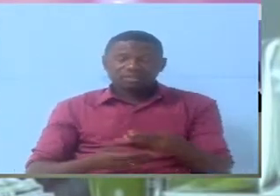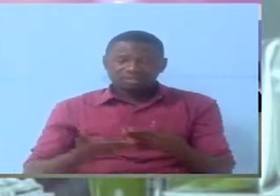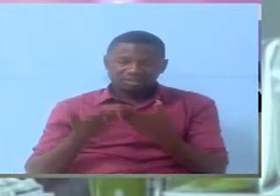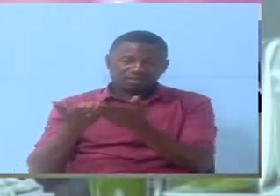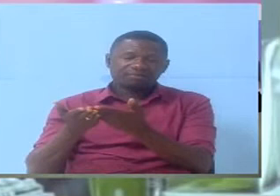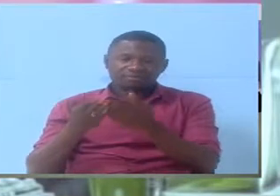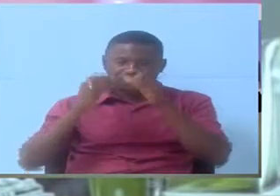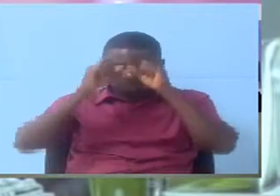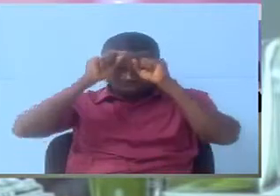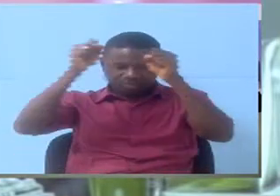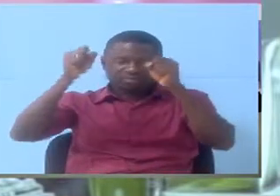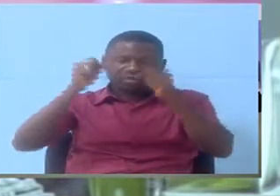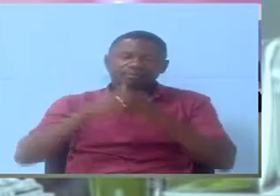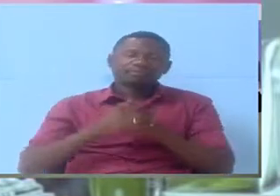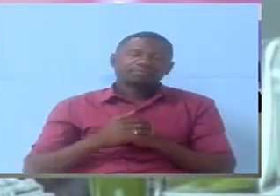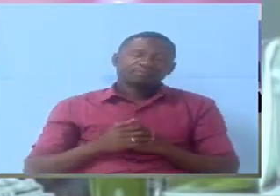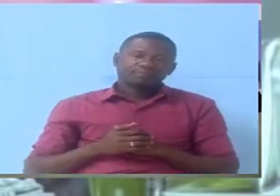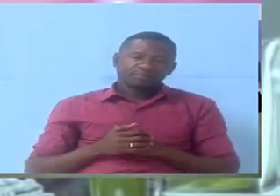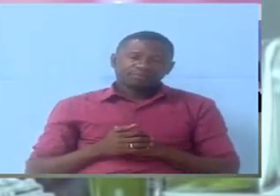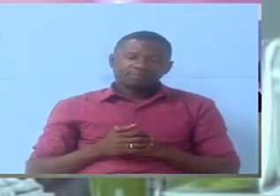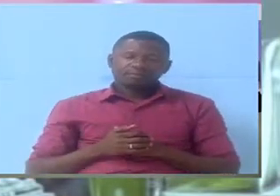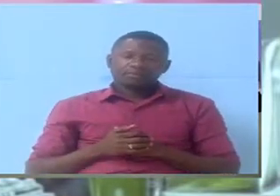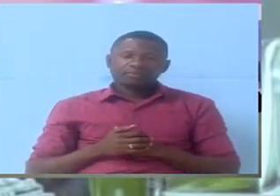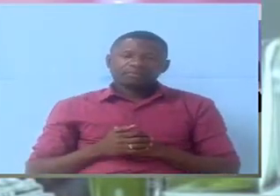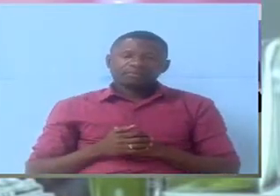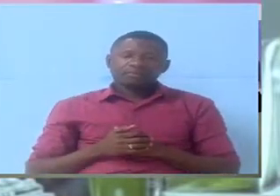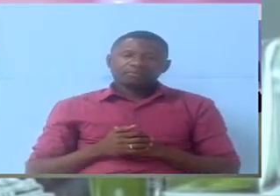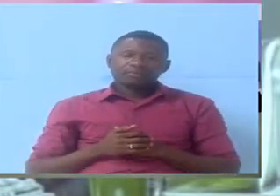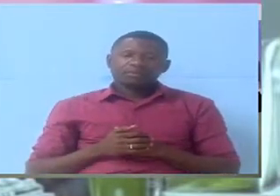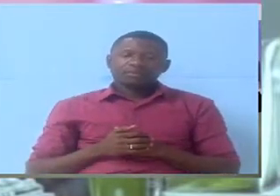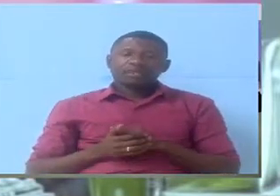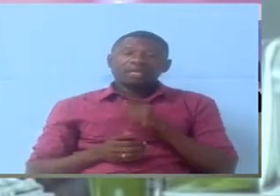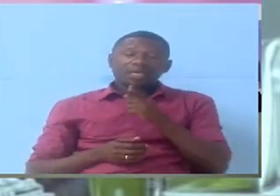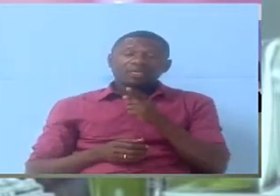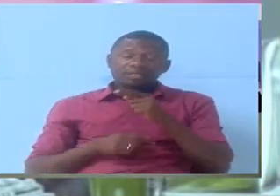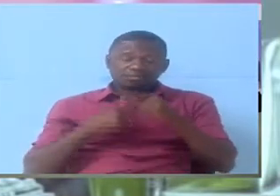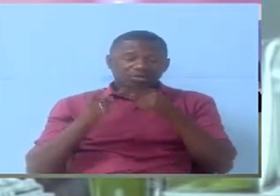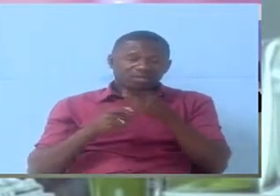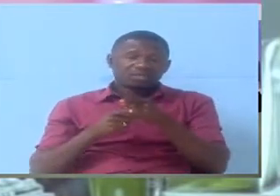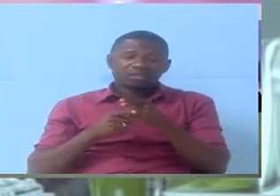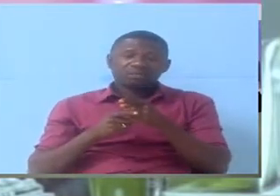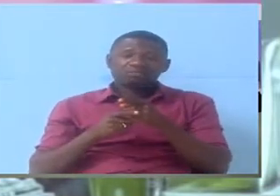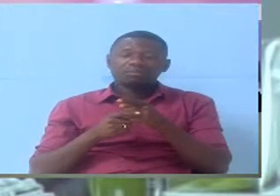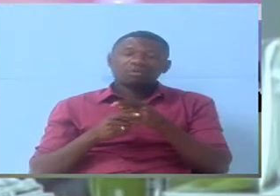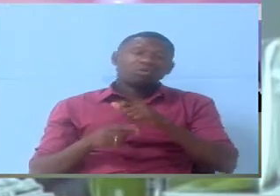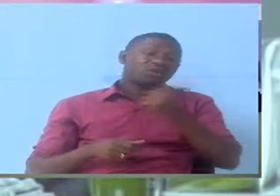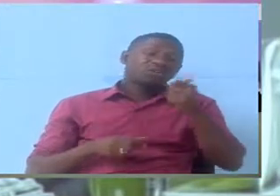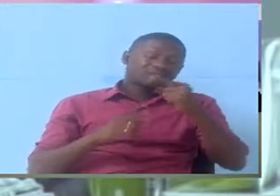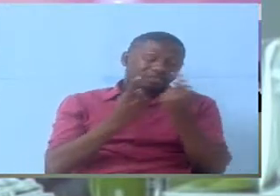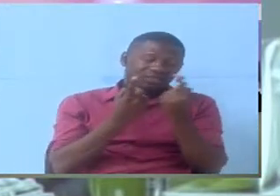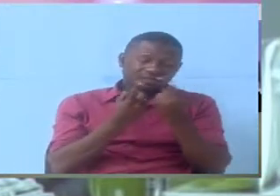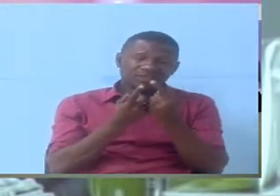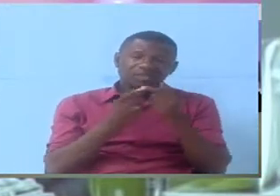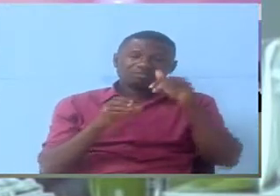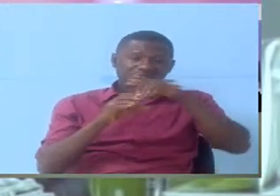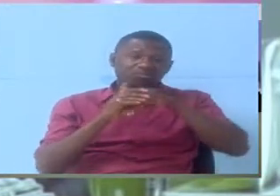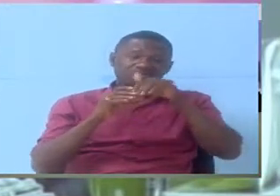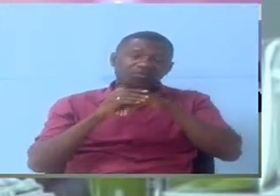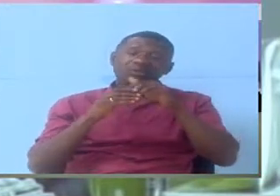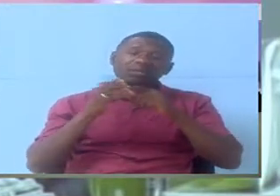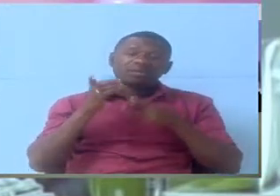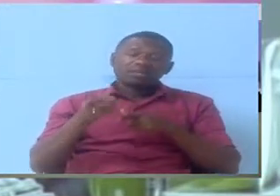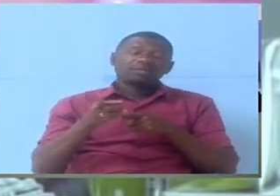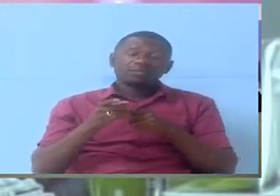memang fasarike. In order to, among other things, nyin kamala kujama bije bar nyin dabije